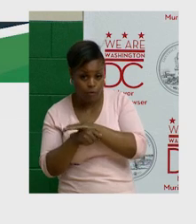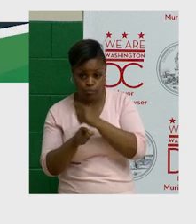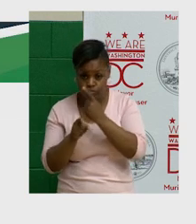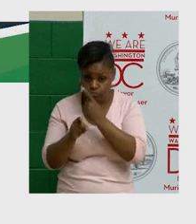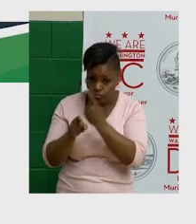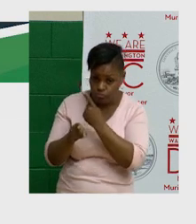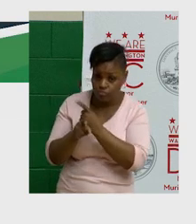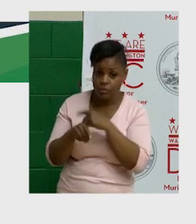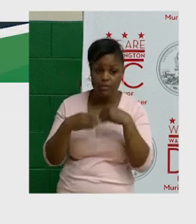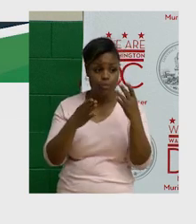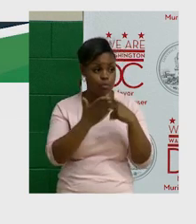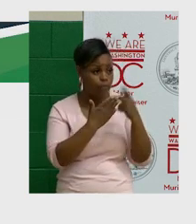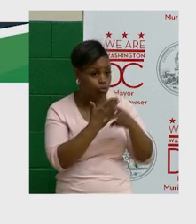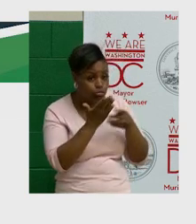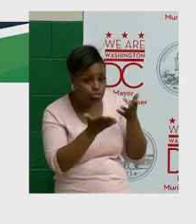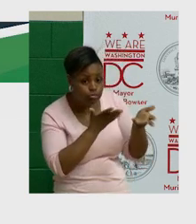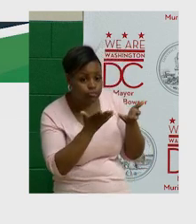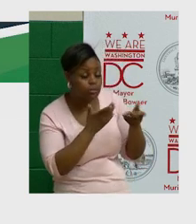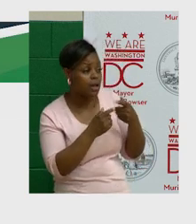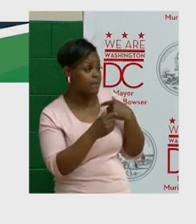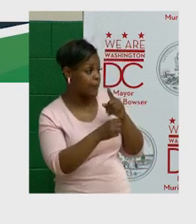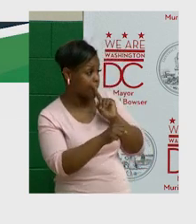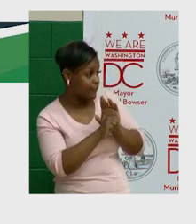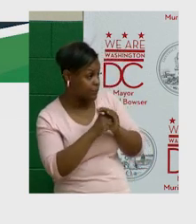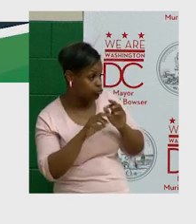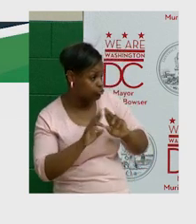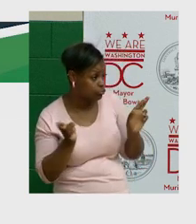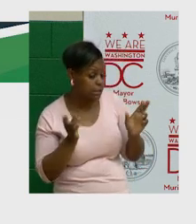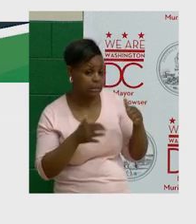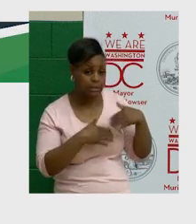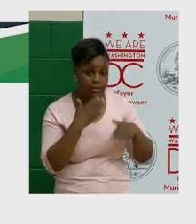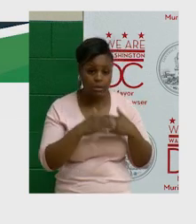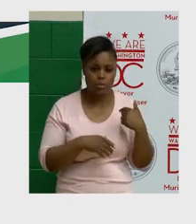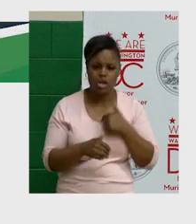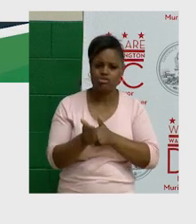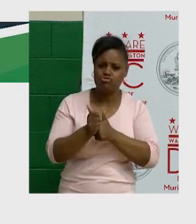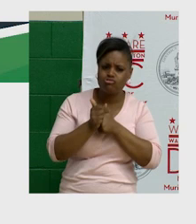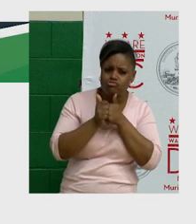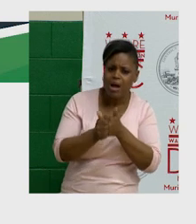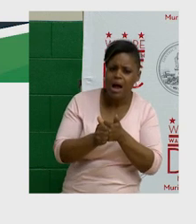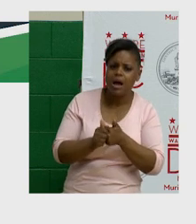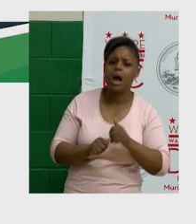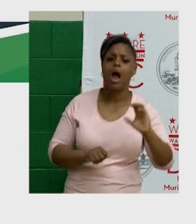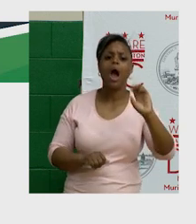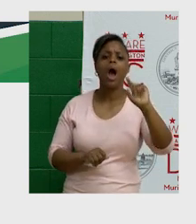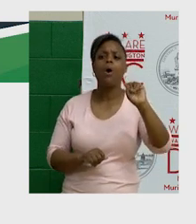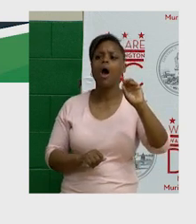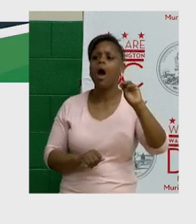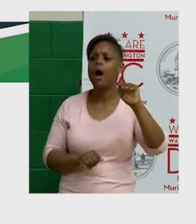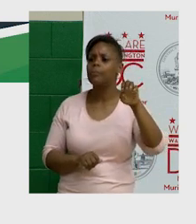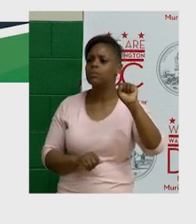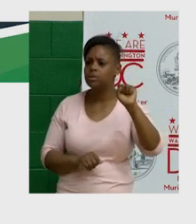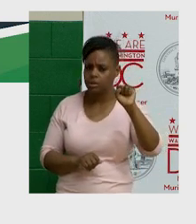that we promised you, and making sure that we're tracking those outcomes and that data so that they're staying on track.